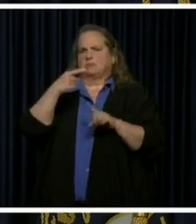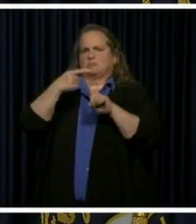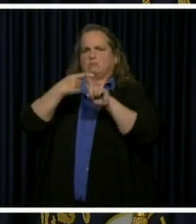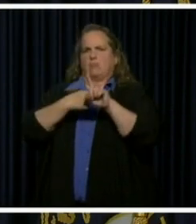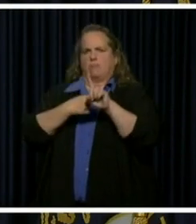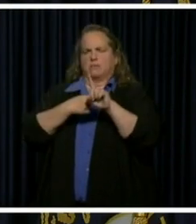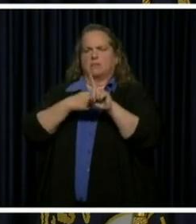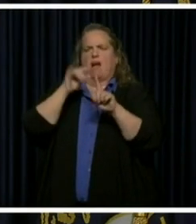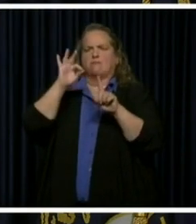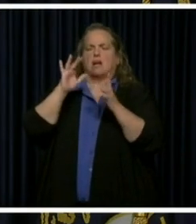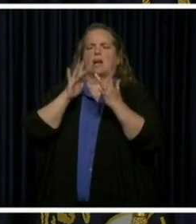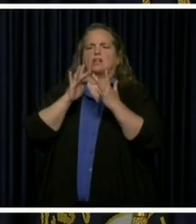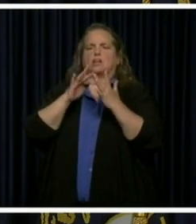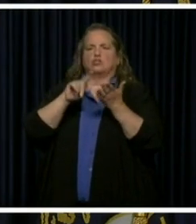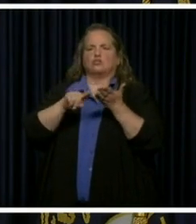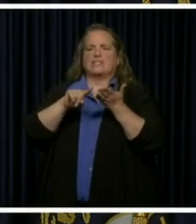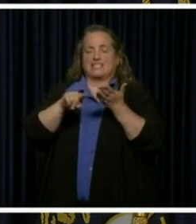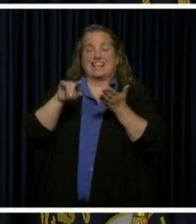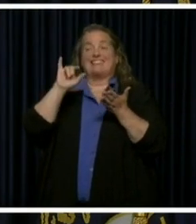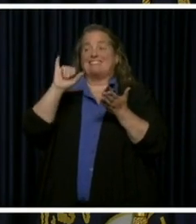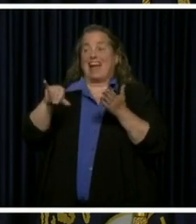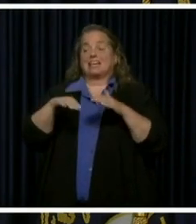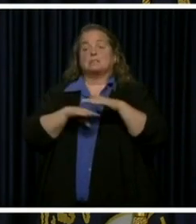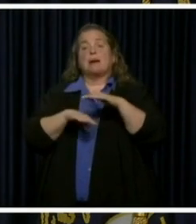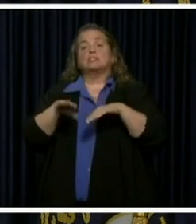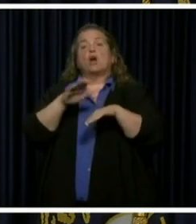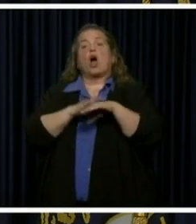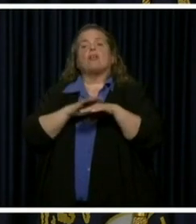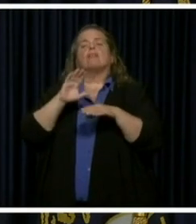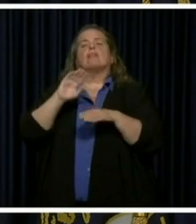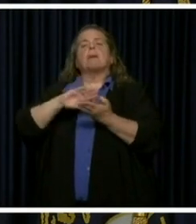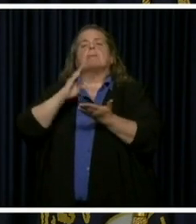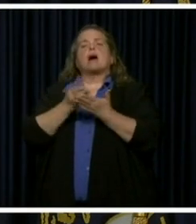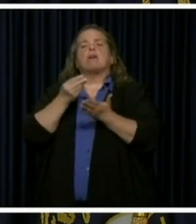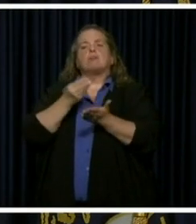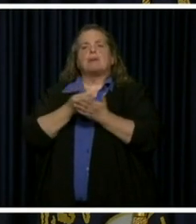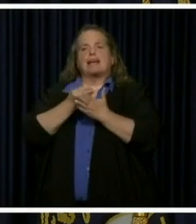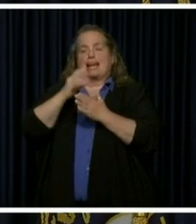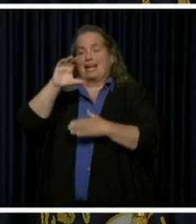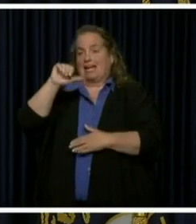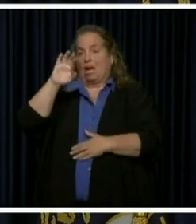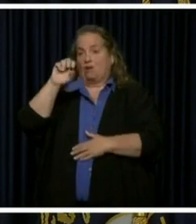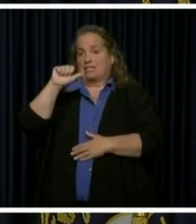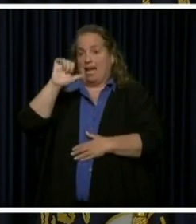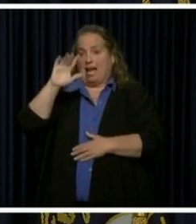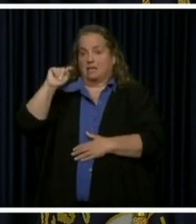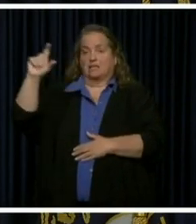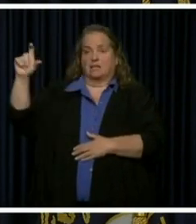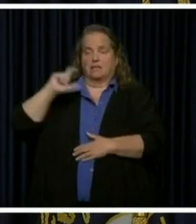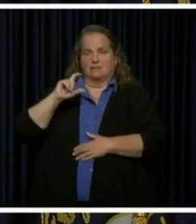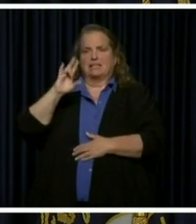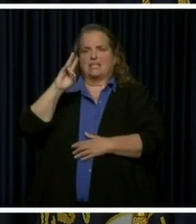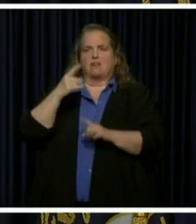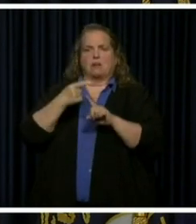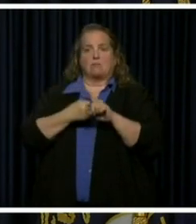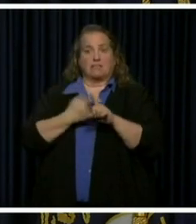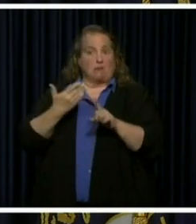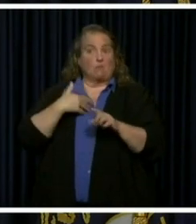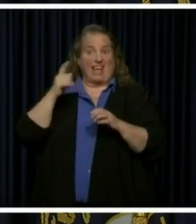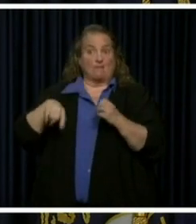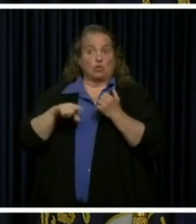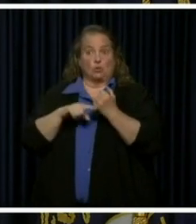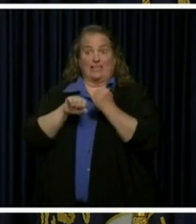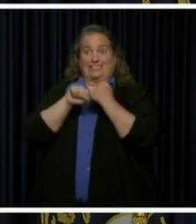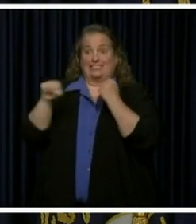based on the amount of time we have the CARES Act funding for. It all depends on where a vaccine or treatment is. It may well need to be extended. And